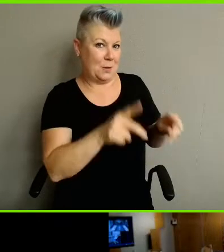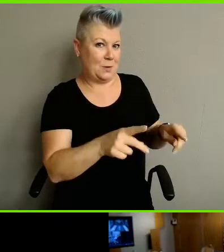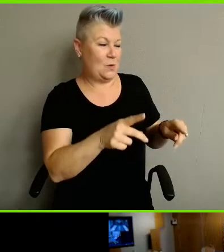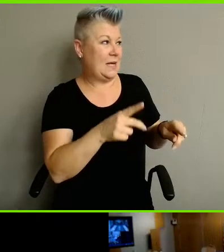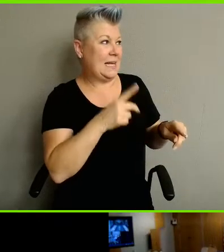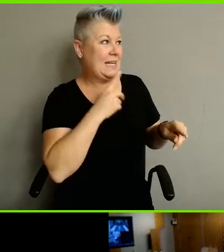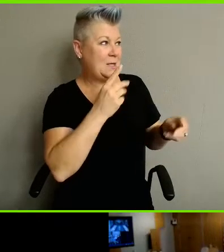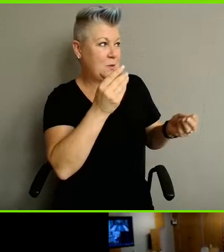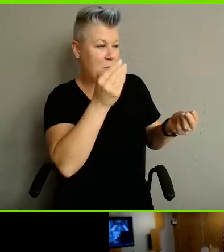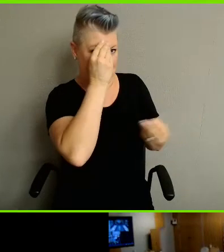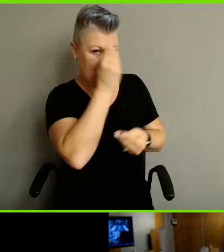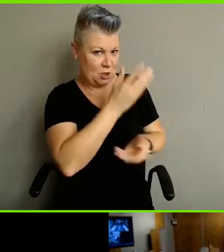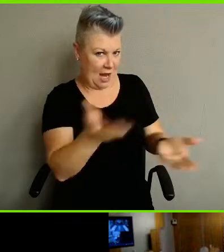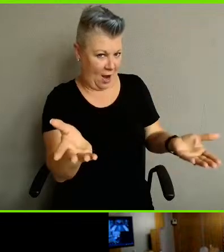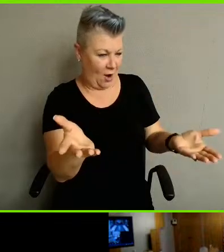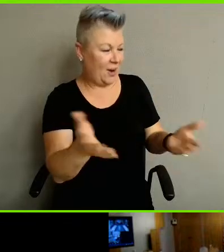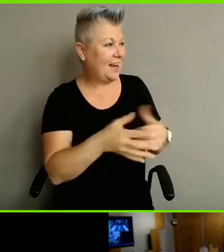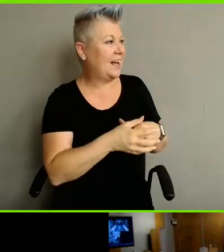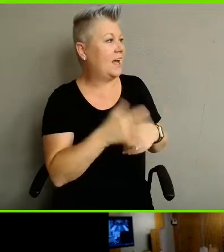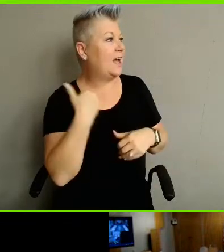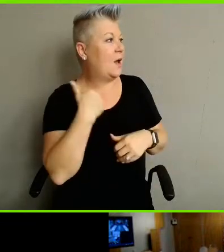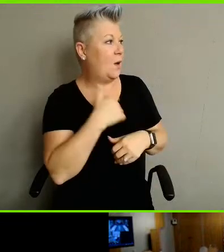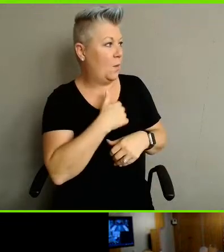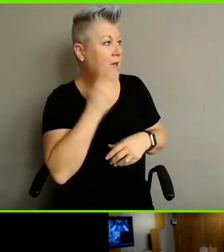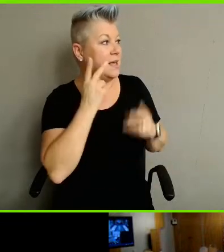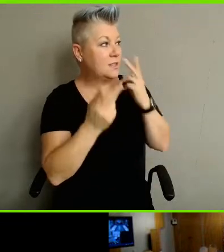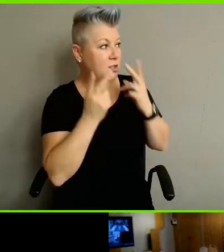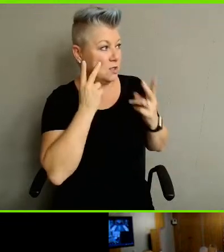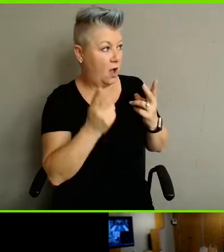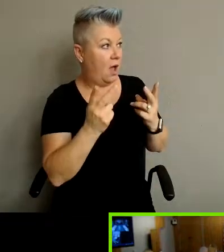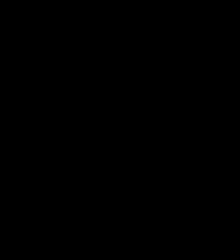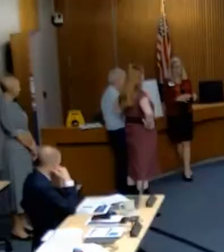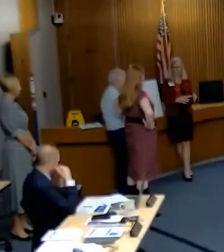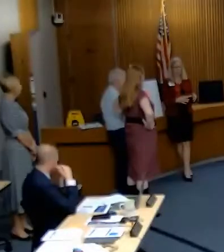Okay, yeah, so we definitely saw the overlap in the collaboration here.